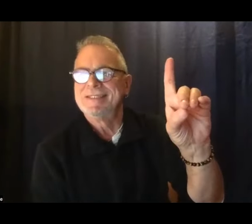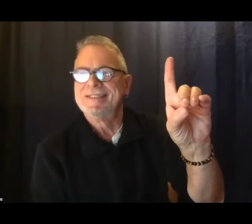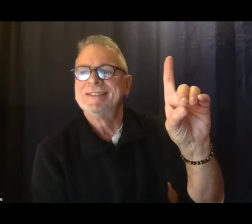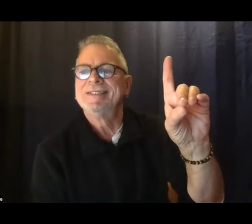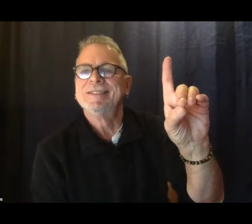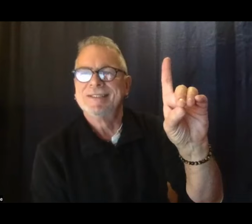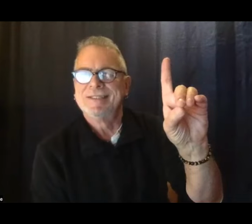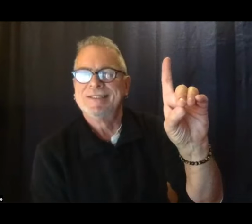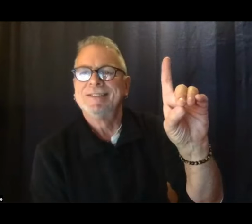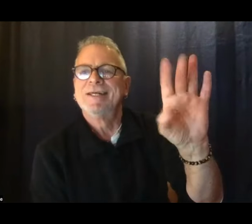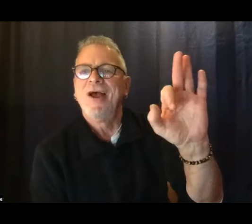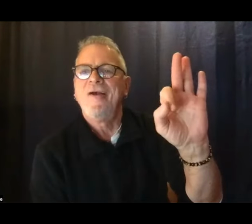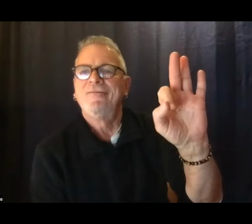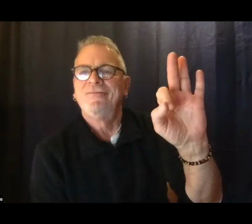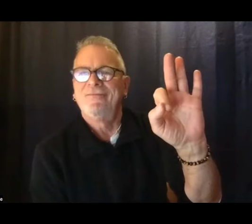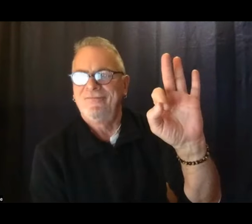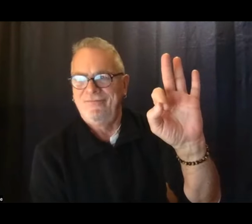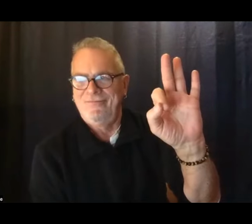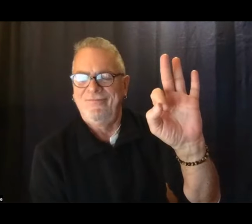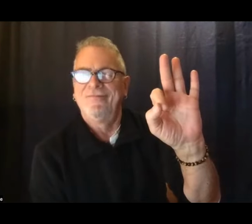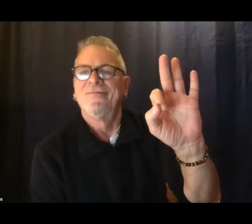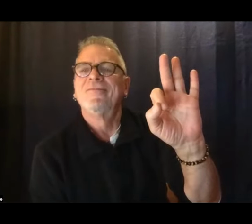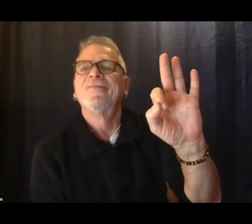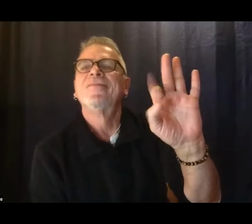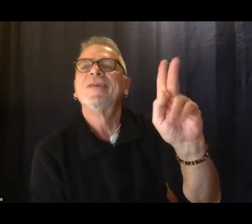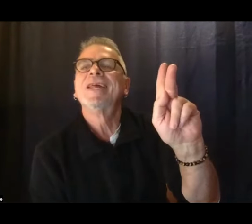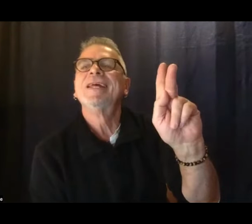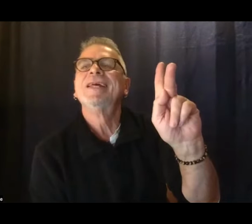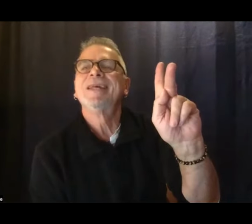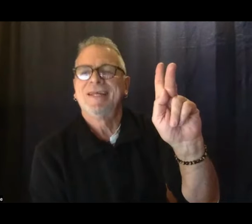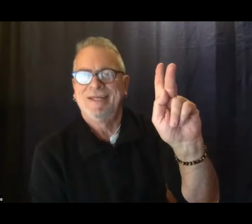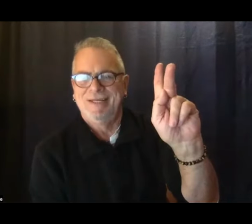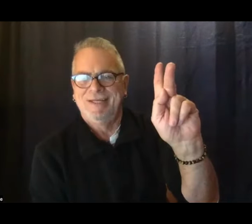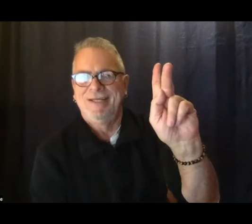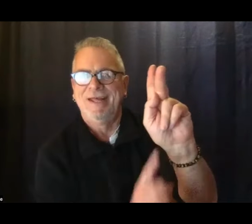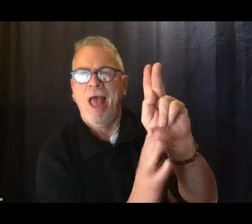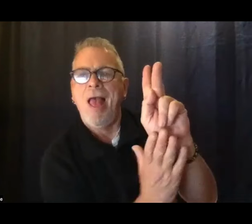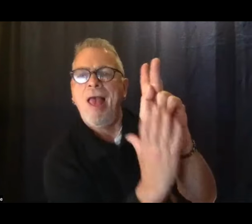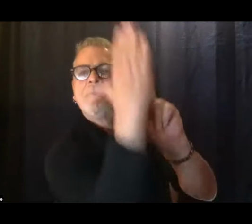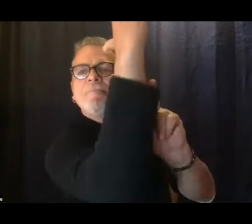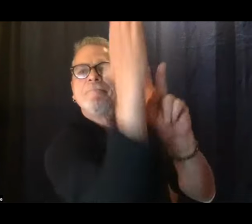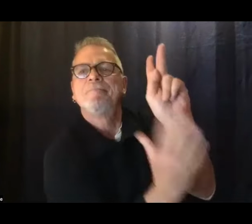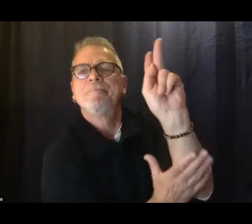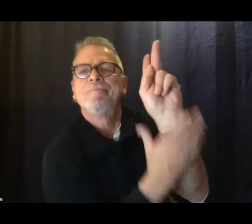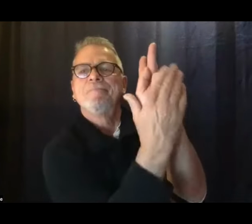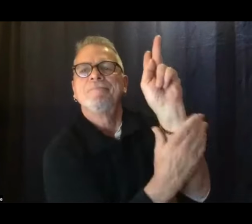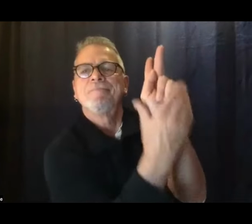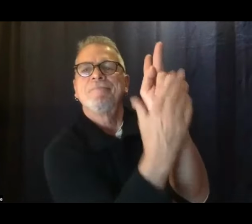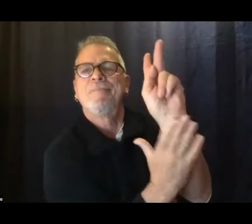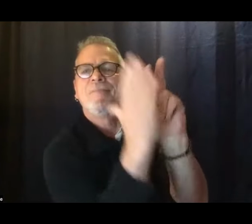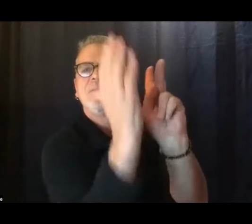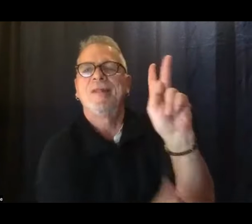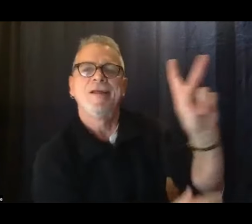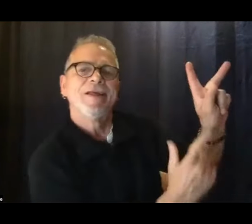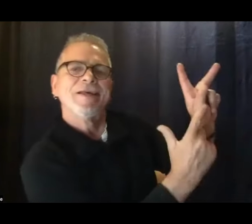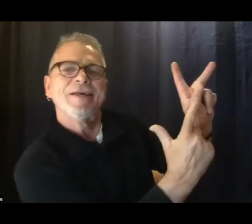C, same thing. D, look at the wrist and how the palm is in relation to it. Everything is up, even